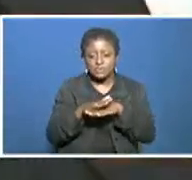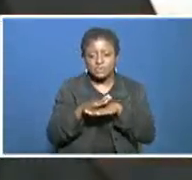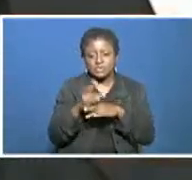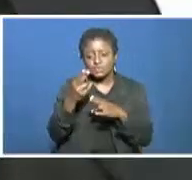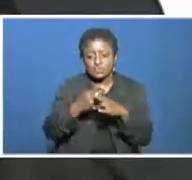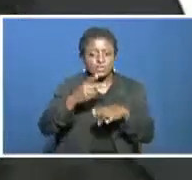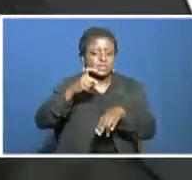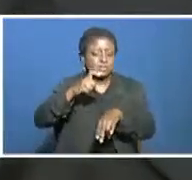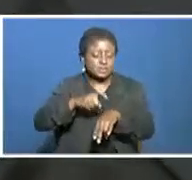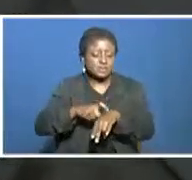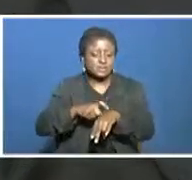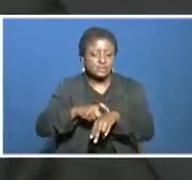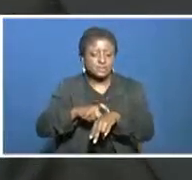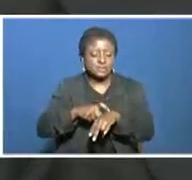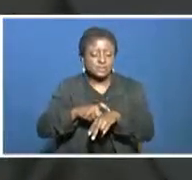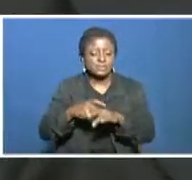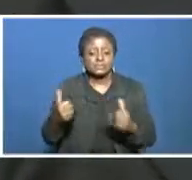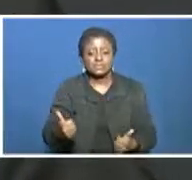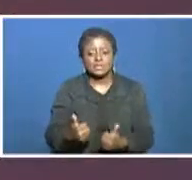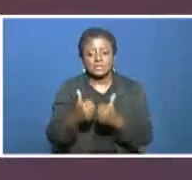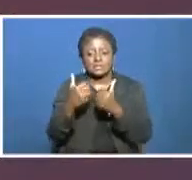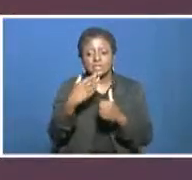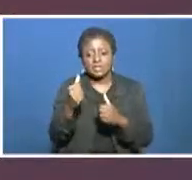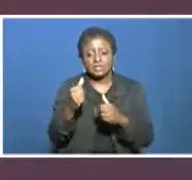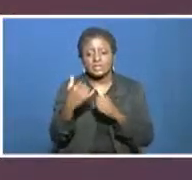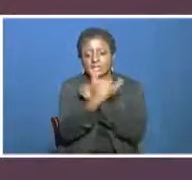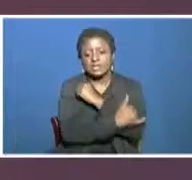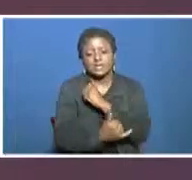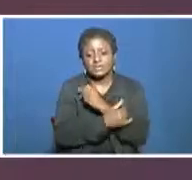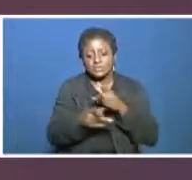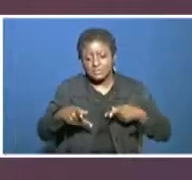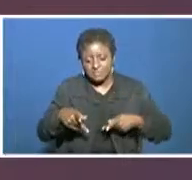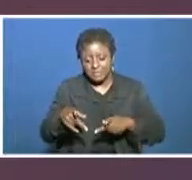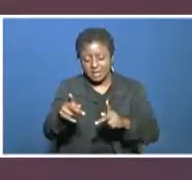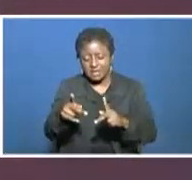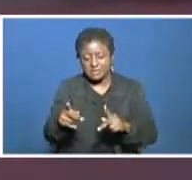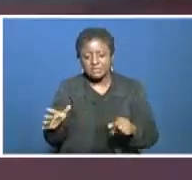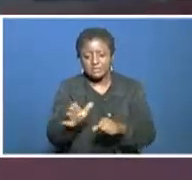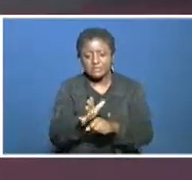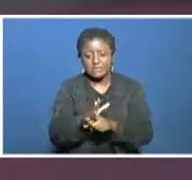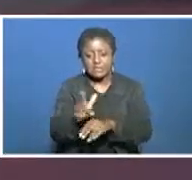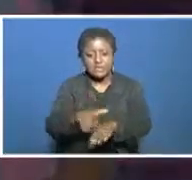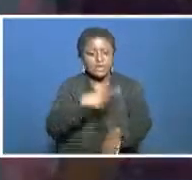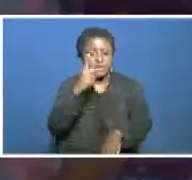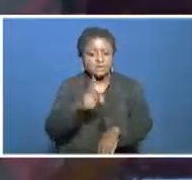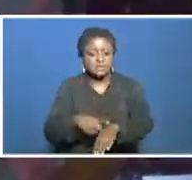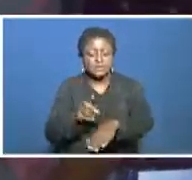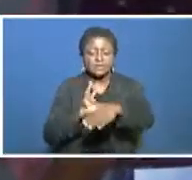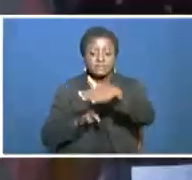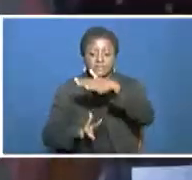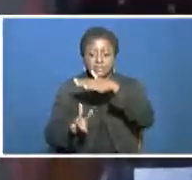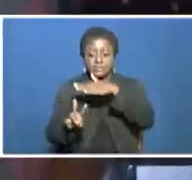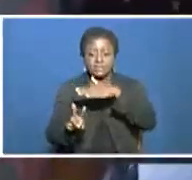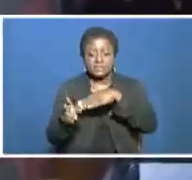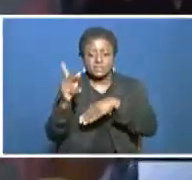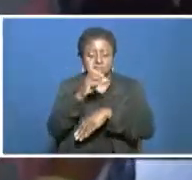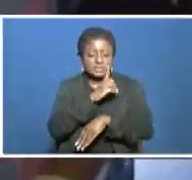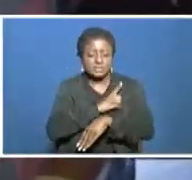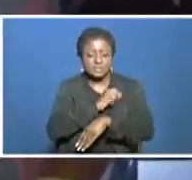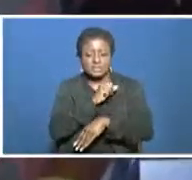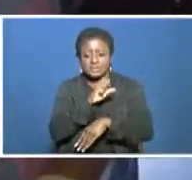on a sustainable path to fulfill a long-term vision. On the issue of the economy, Davis says his administration will tackle